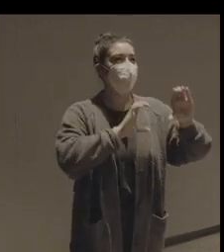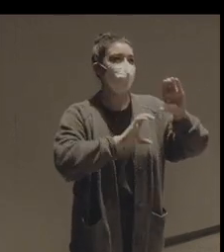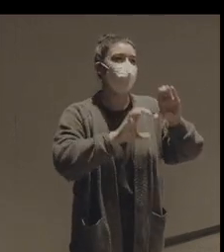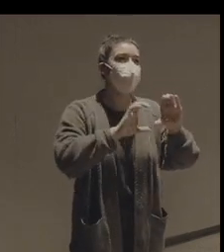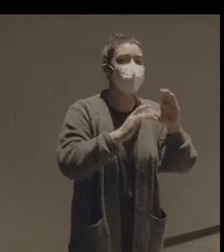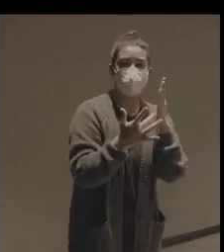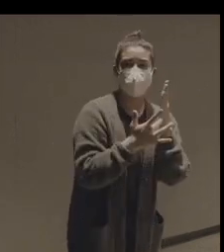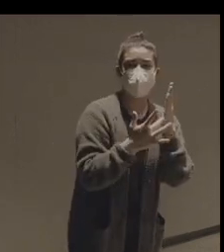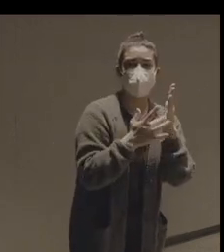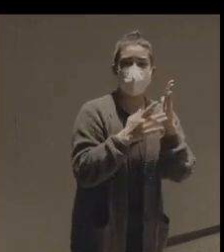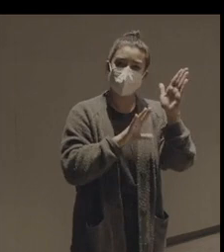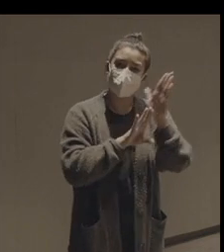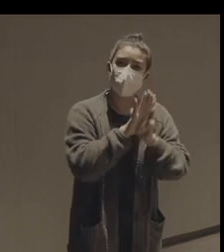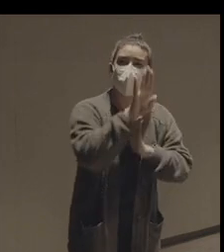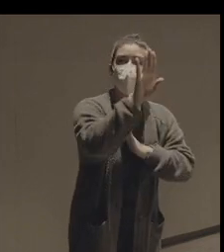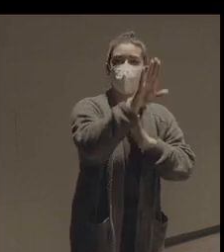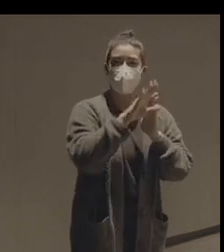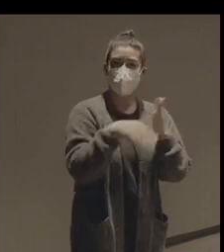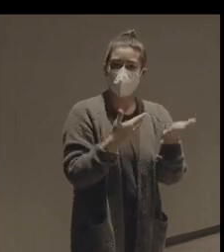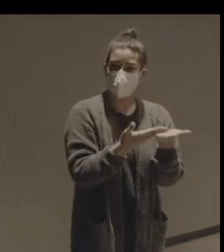technical advancement.